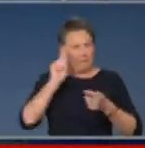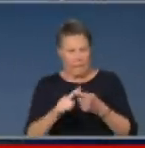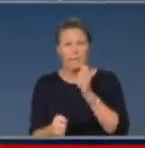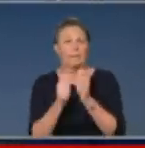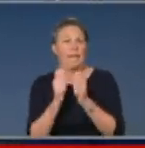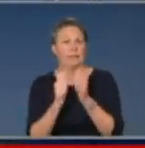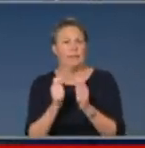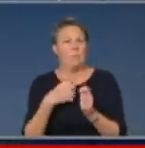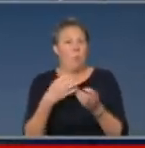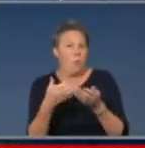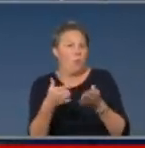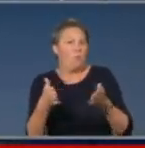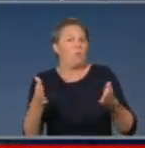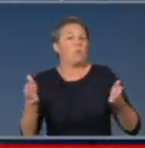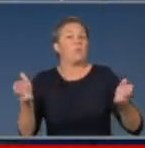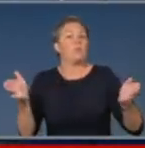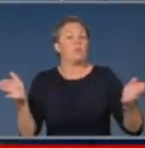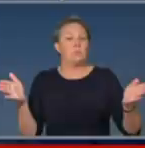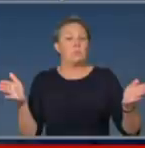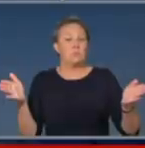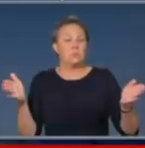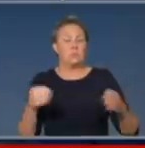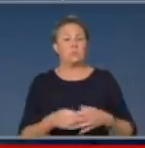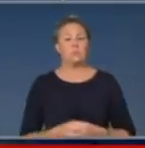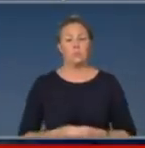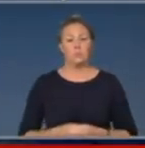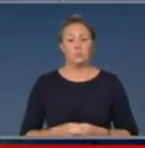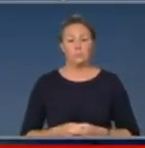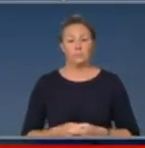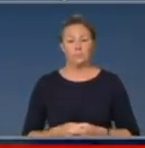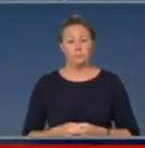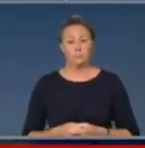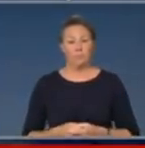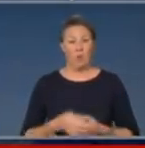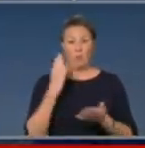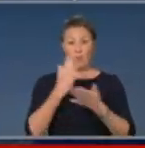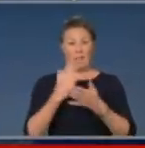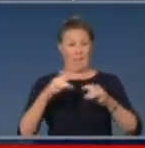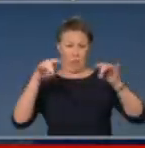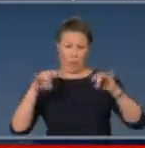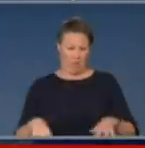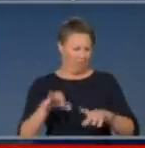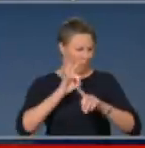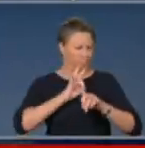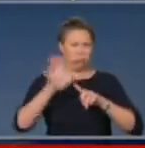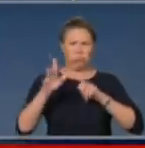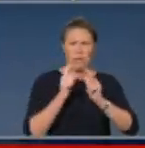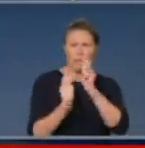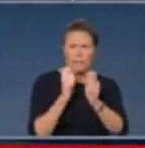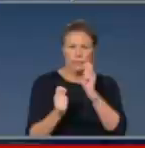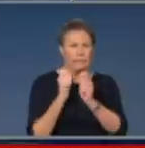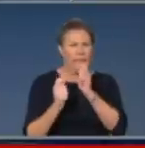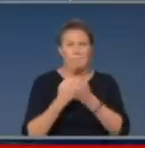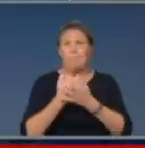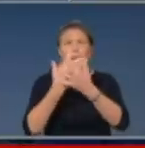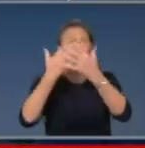be dealing with this virus going forward into the future. We already have one of the most, if not most, comprehensive testing regimes in the world, and this is